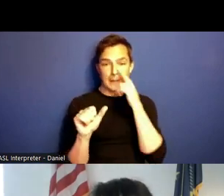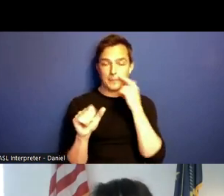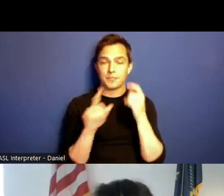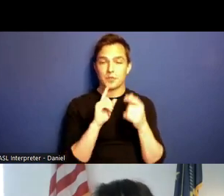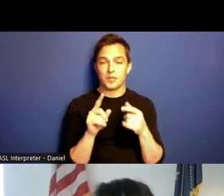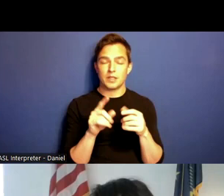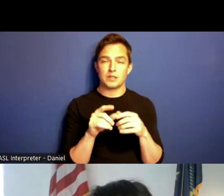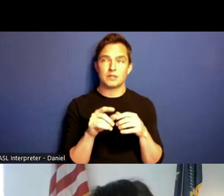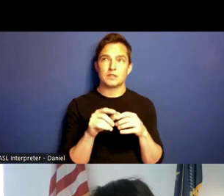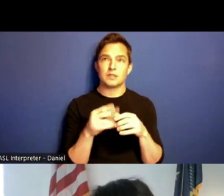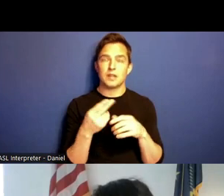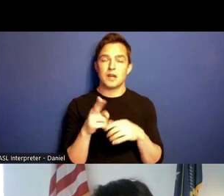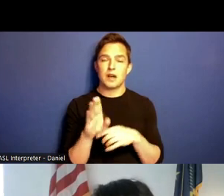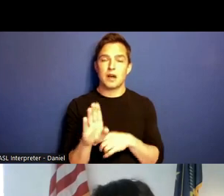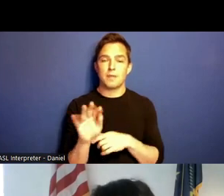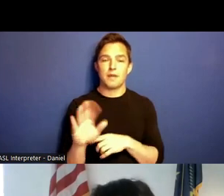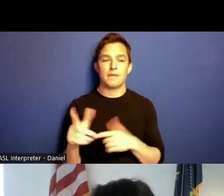hub of life.